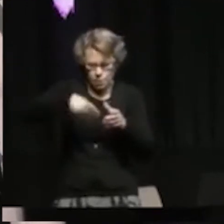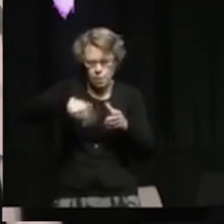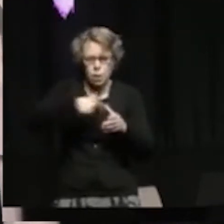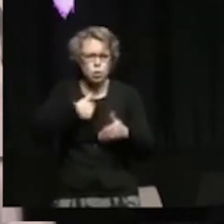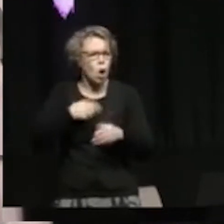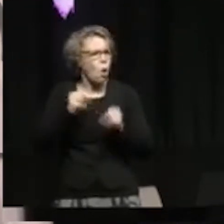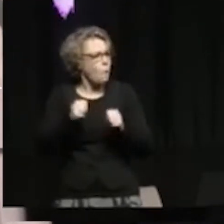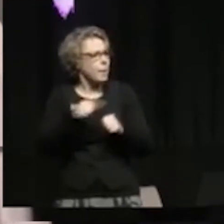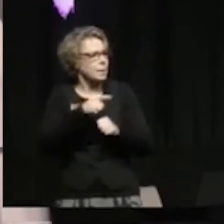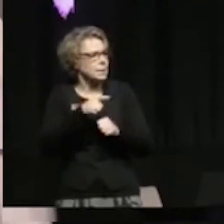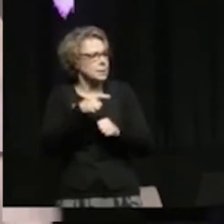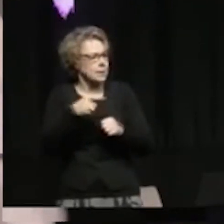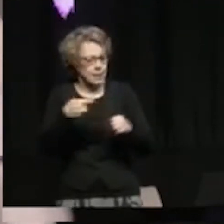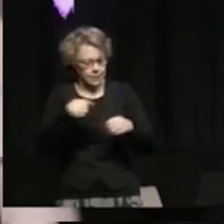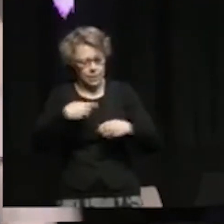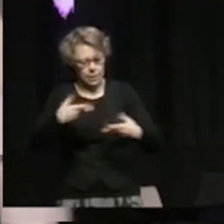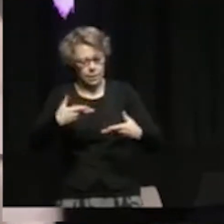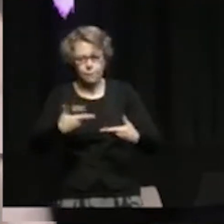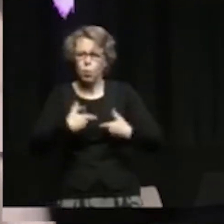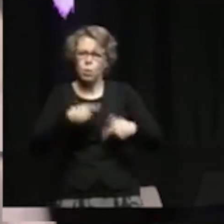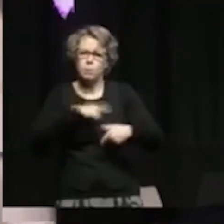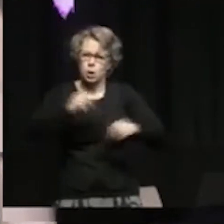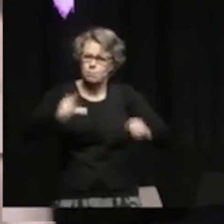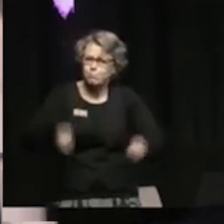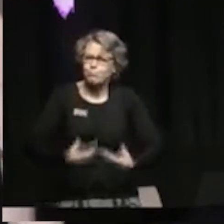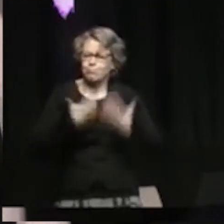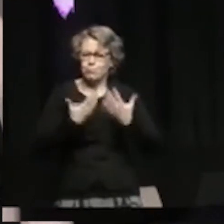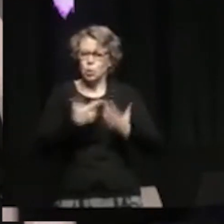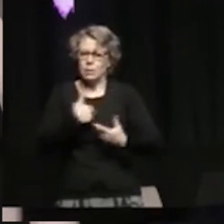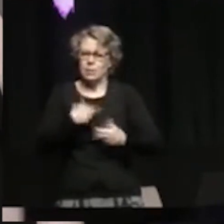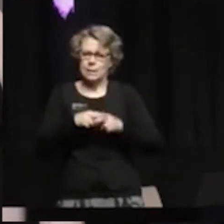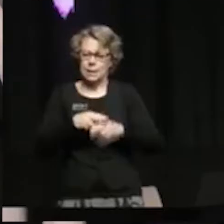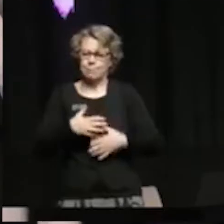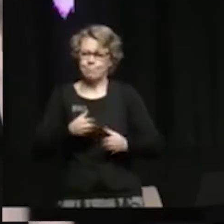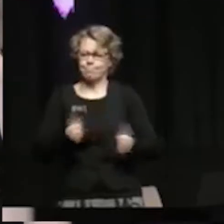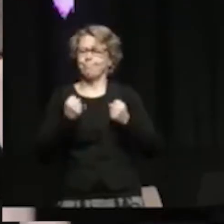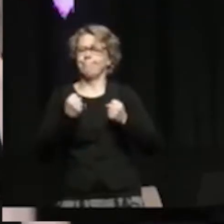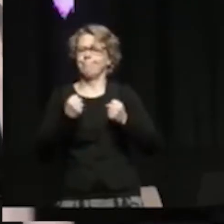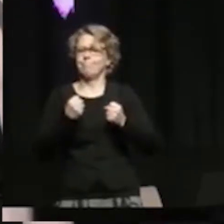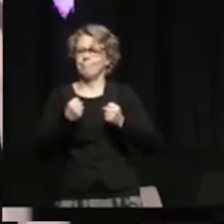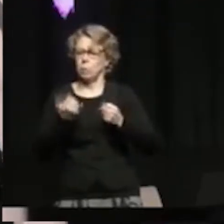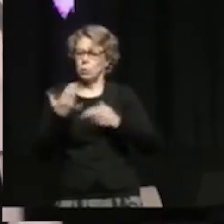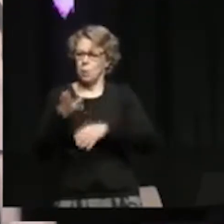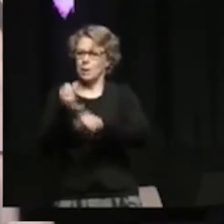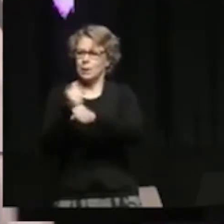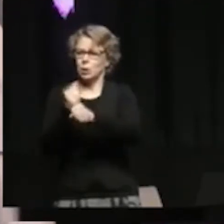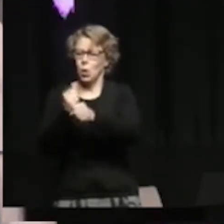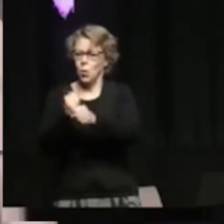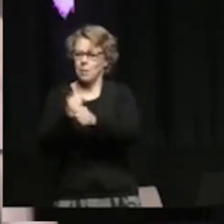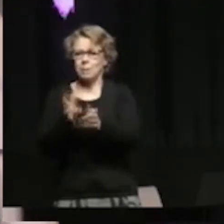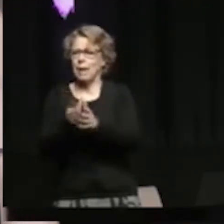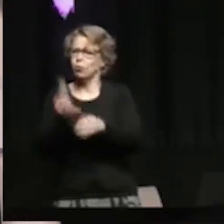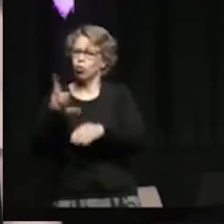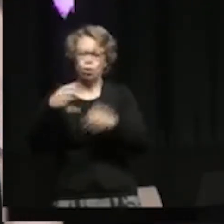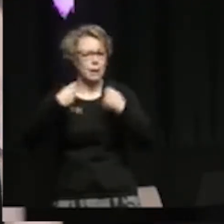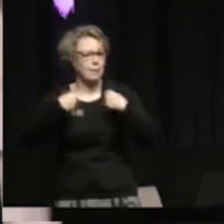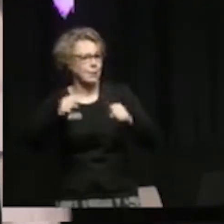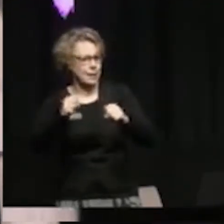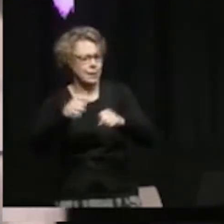today, and I hope that they will feel inspired and have lots of empowerment and go back to their everyday work with